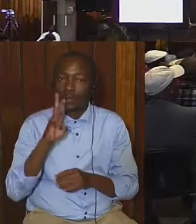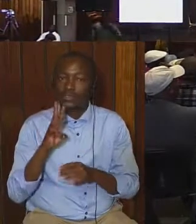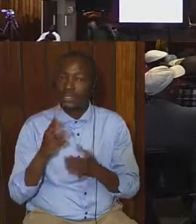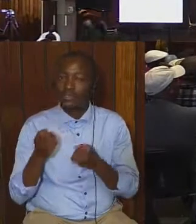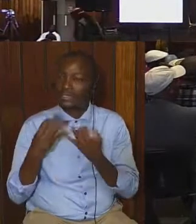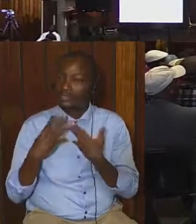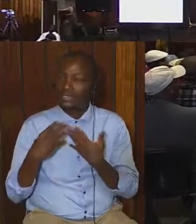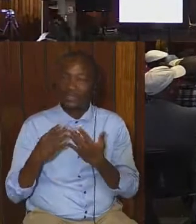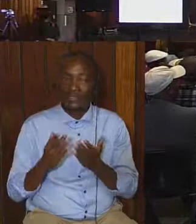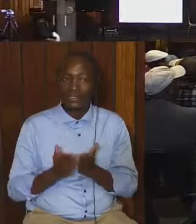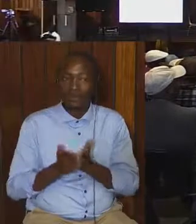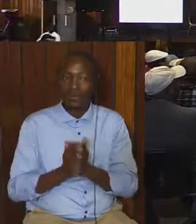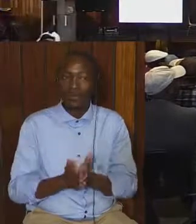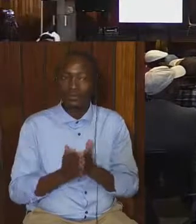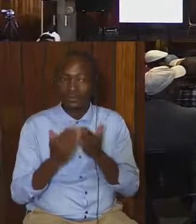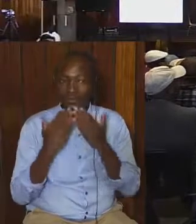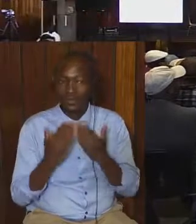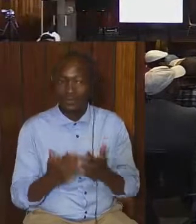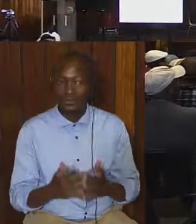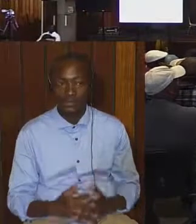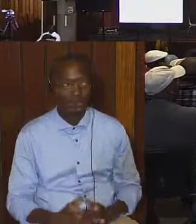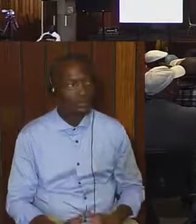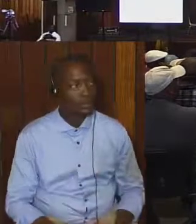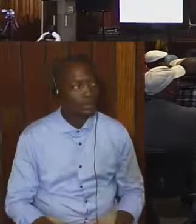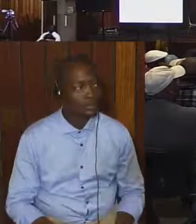amanzi. I thank you.